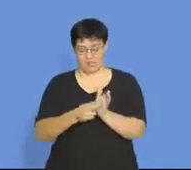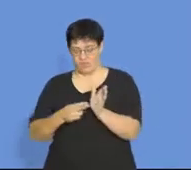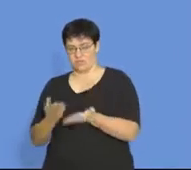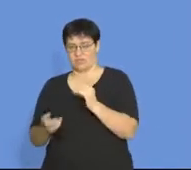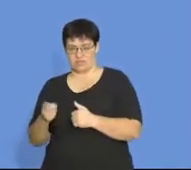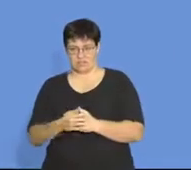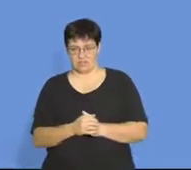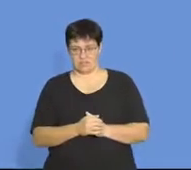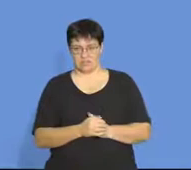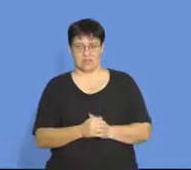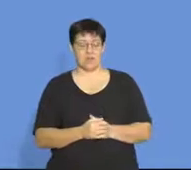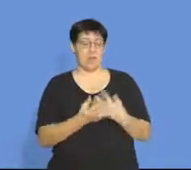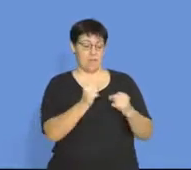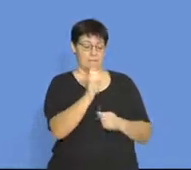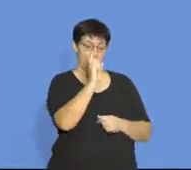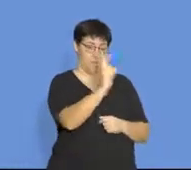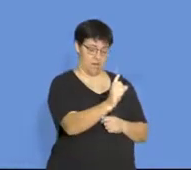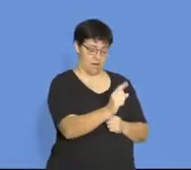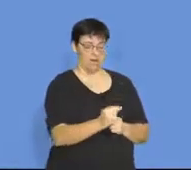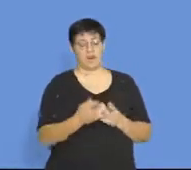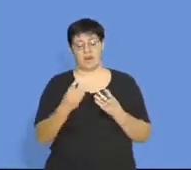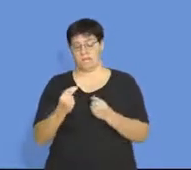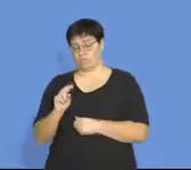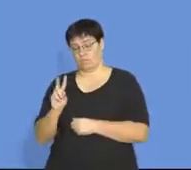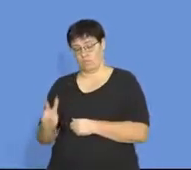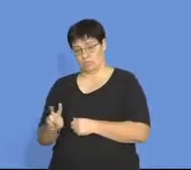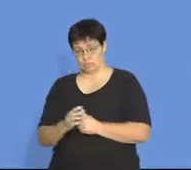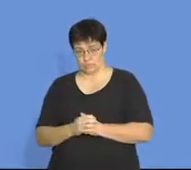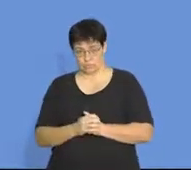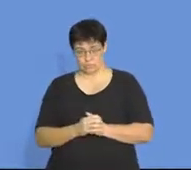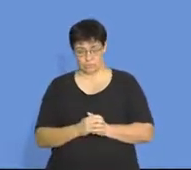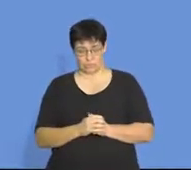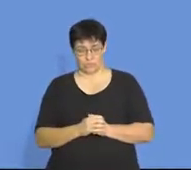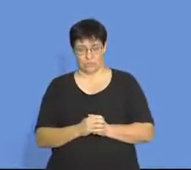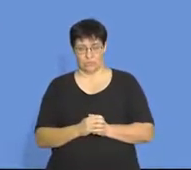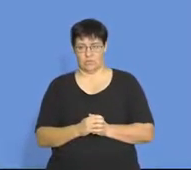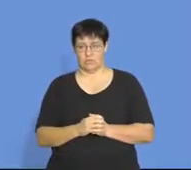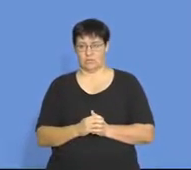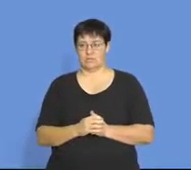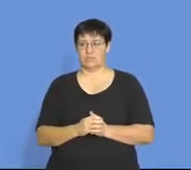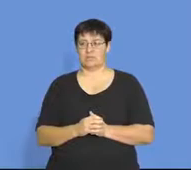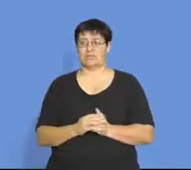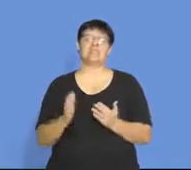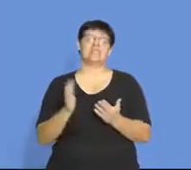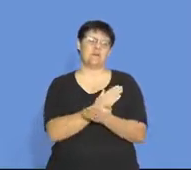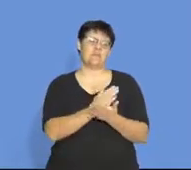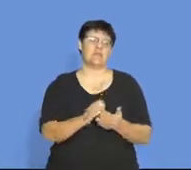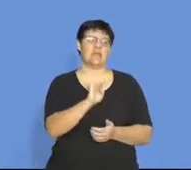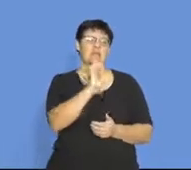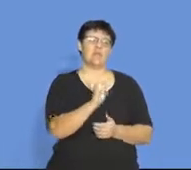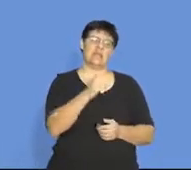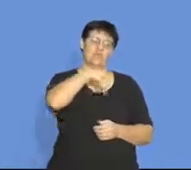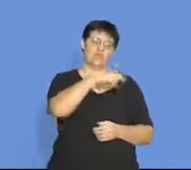label them as equation 1 and equation 2. Some people write it as